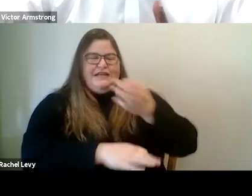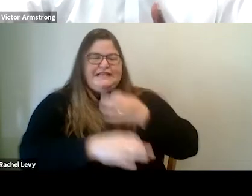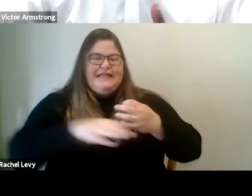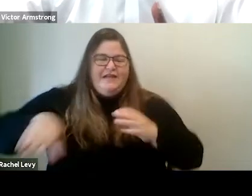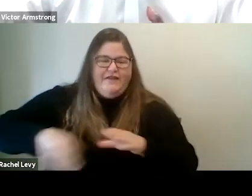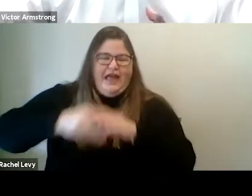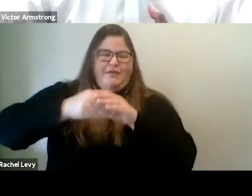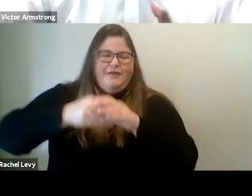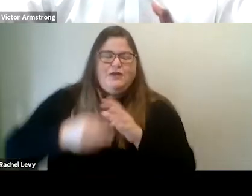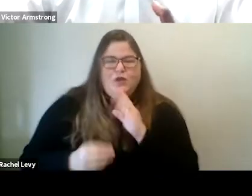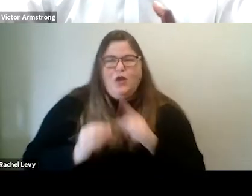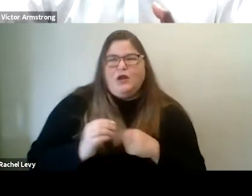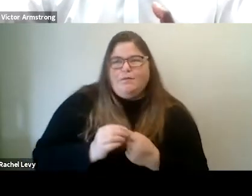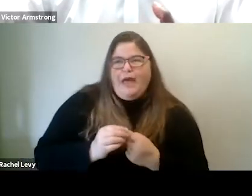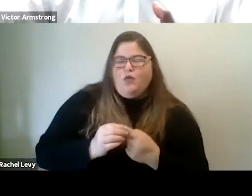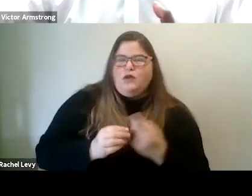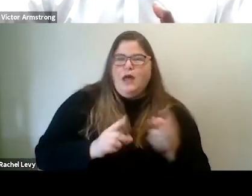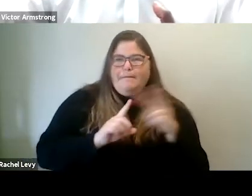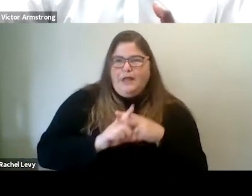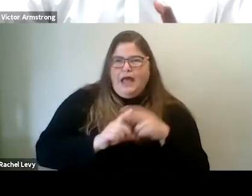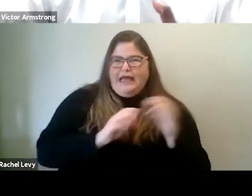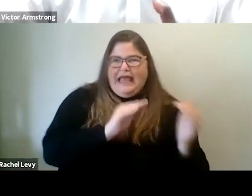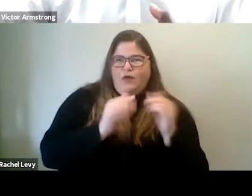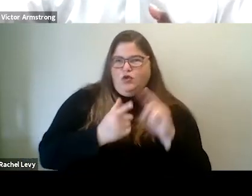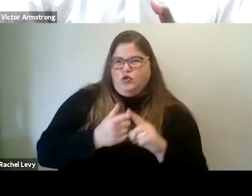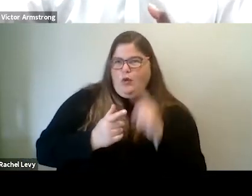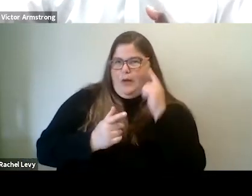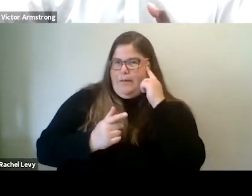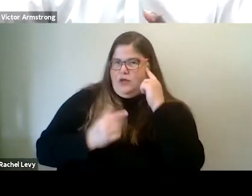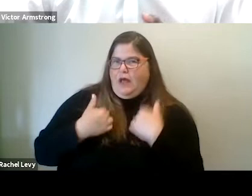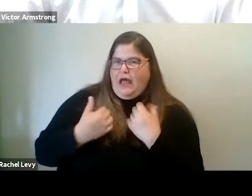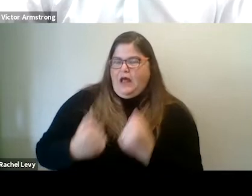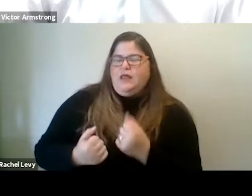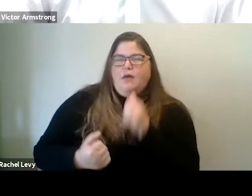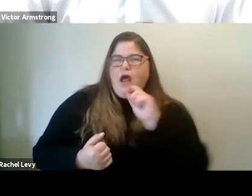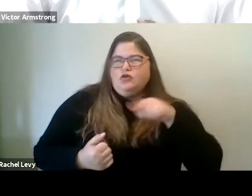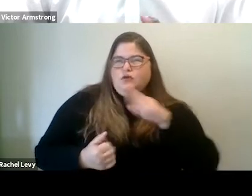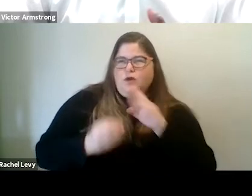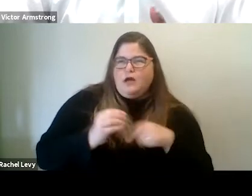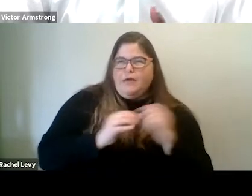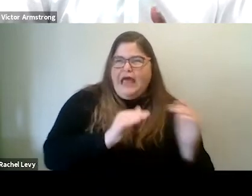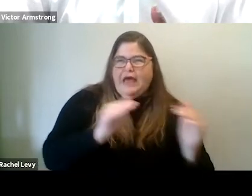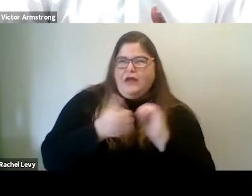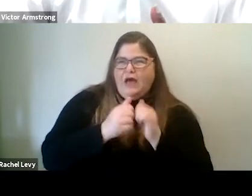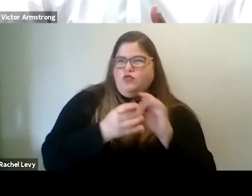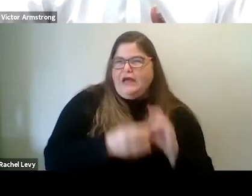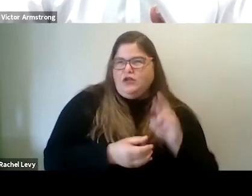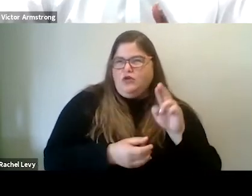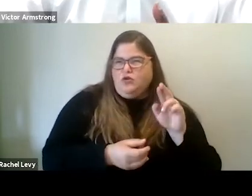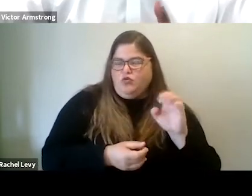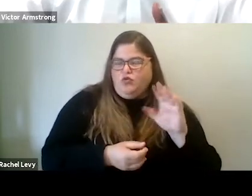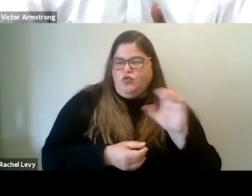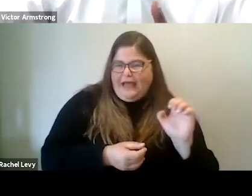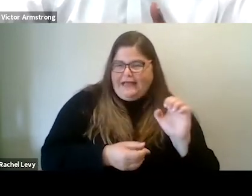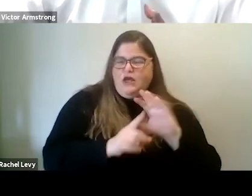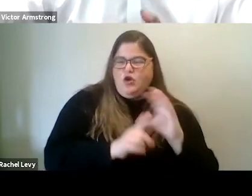talk about applying the lens of equity to mental health, I'm not just talking about equity as it pertains to race, culture, and ethnicity.